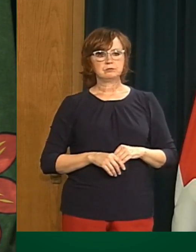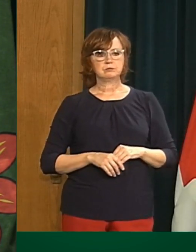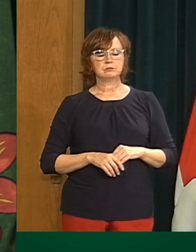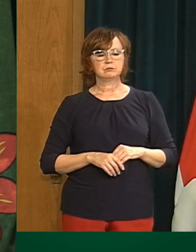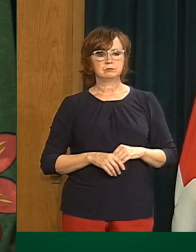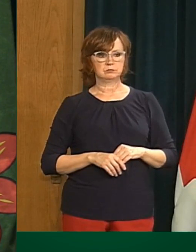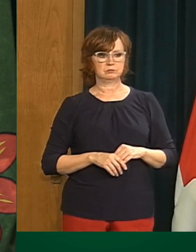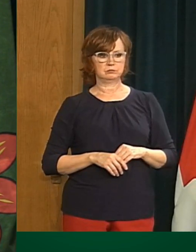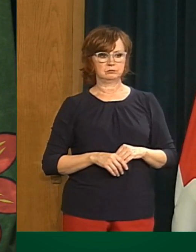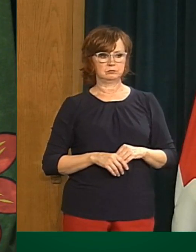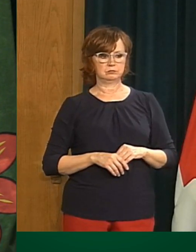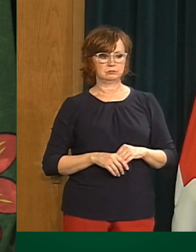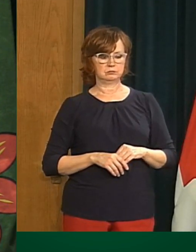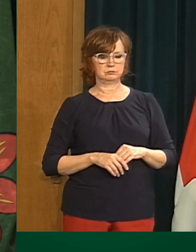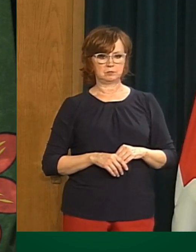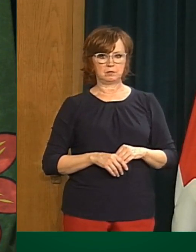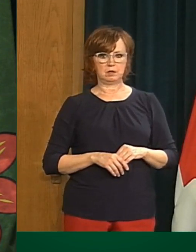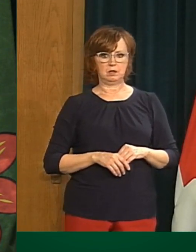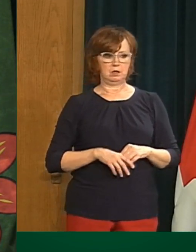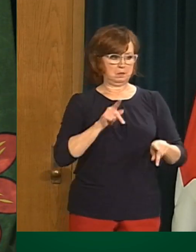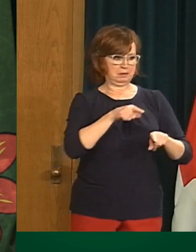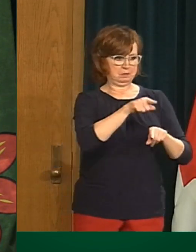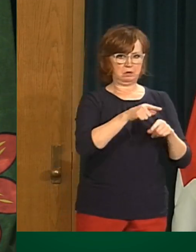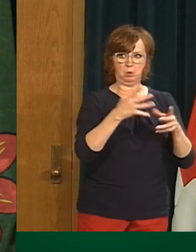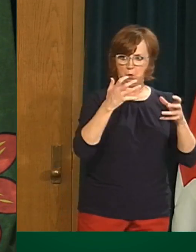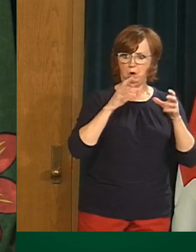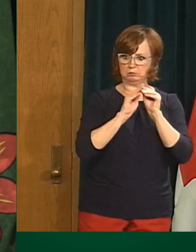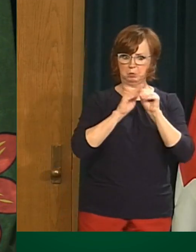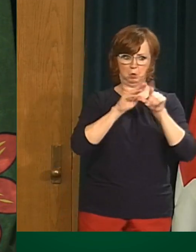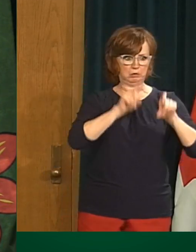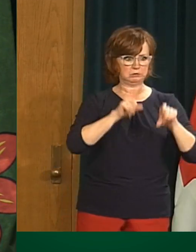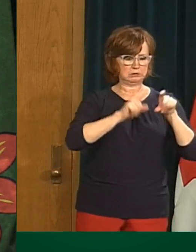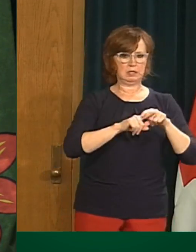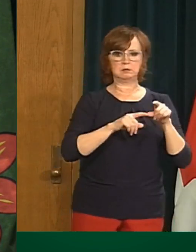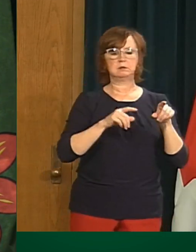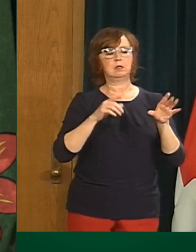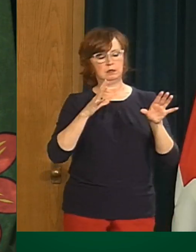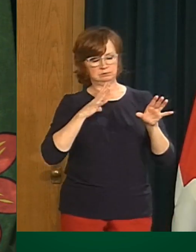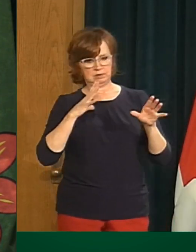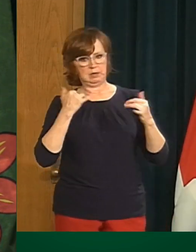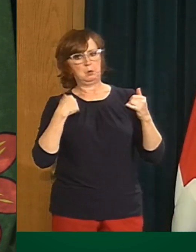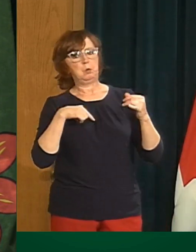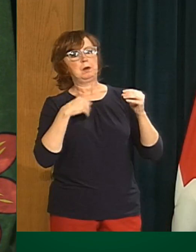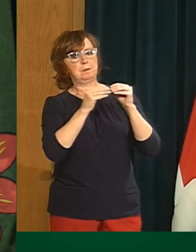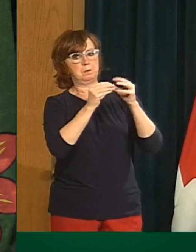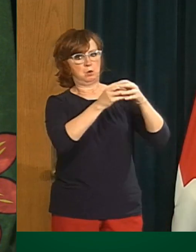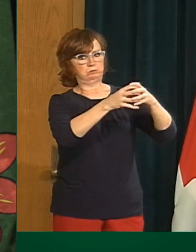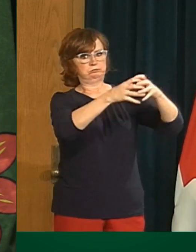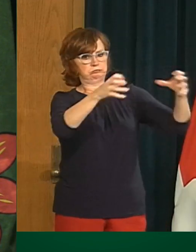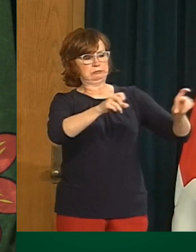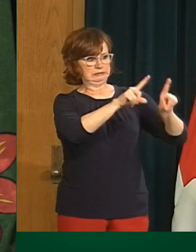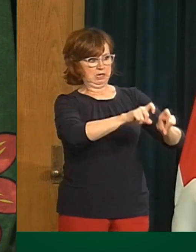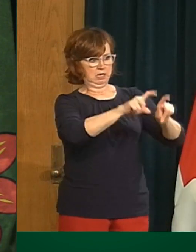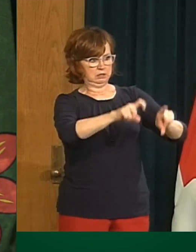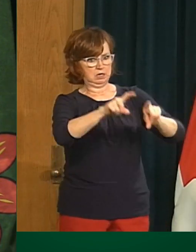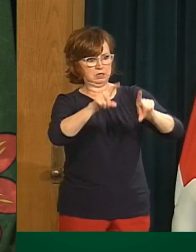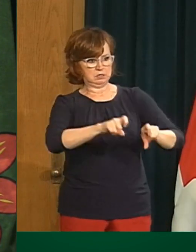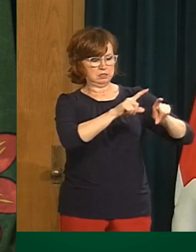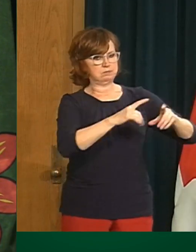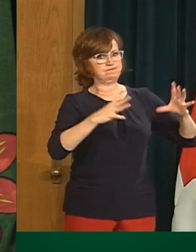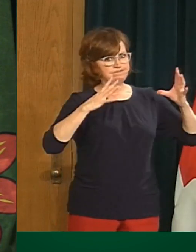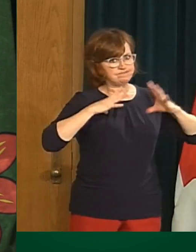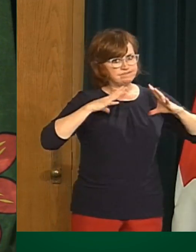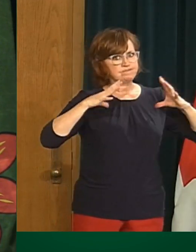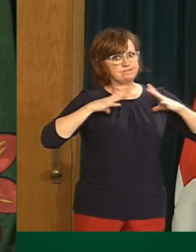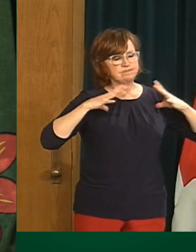around more broad-based testing, if you will, and we're looking at doing some more broad-based testing in the La Loche area, understanding that we have a